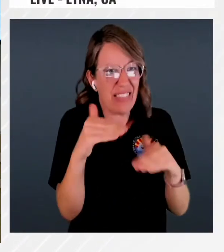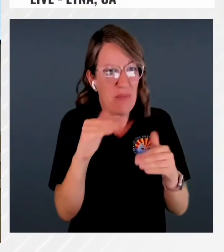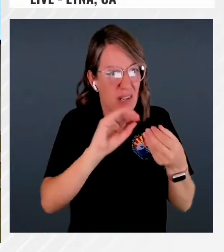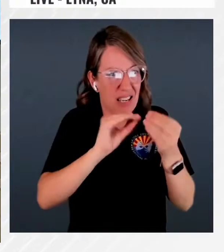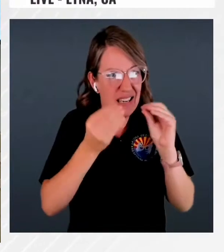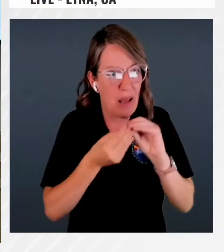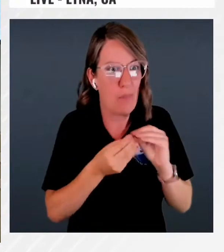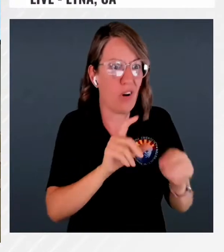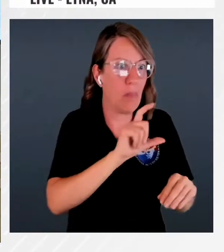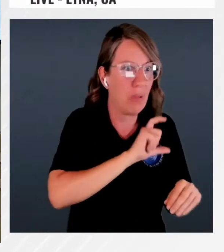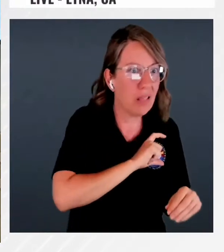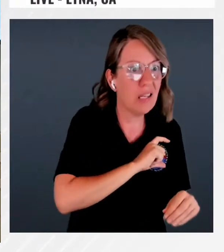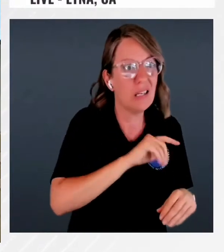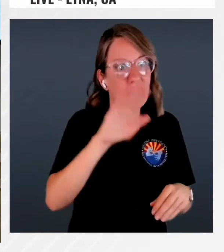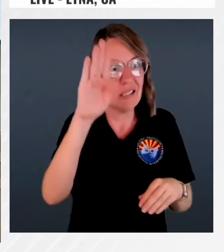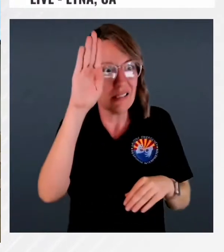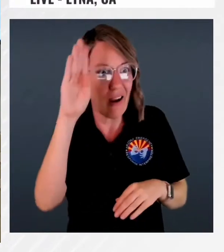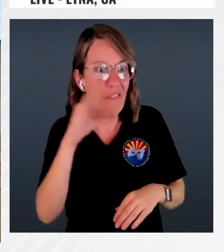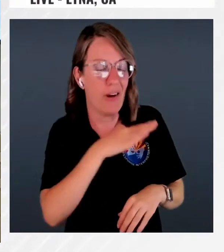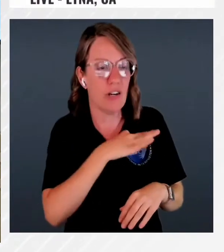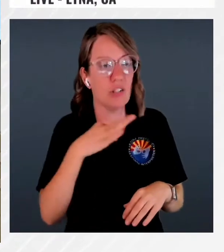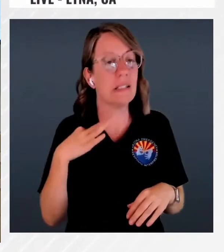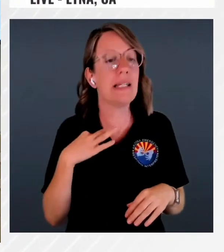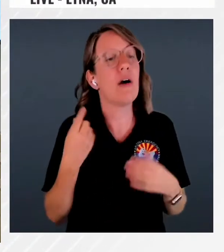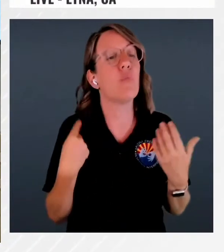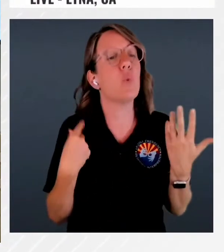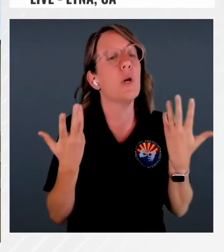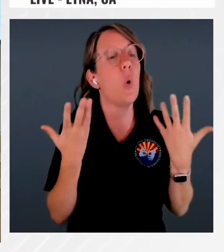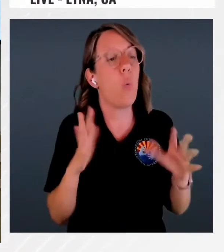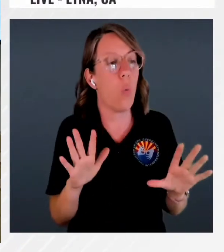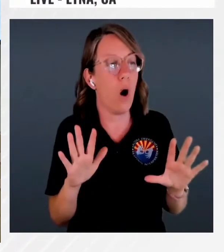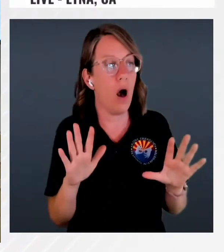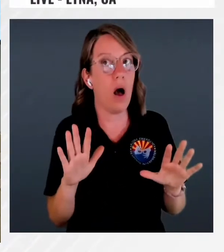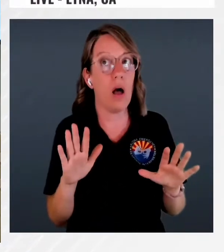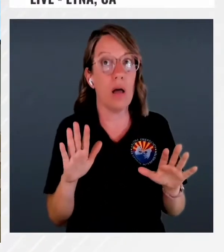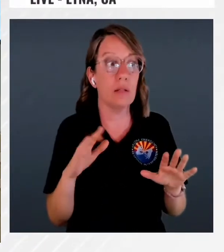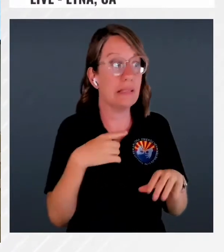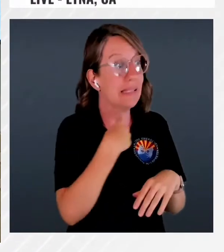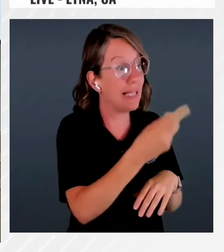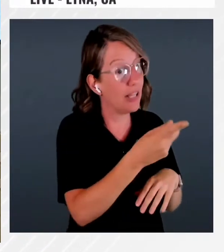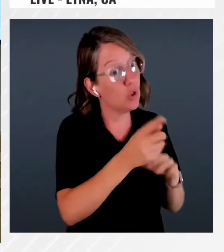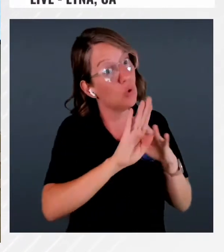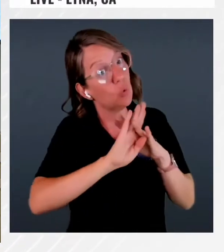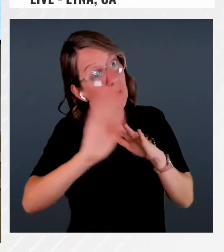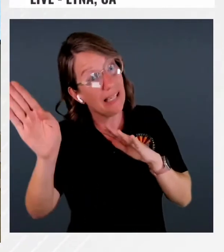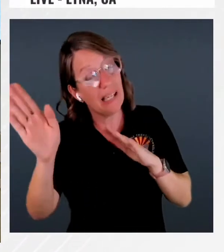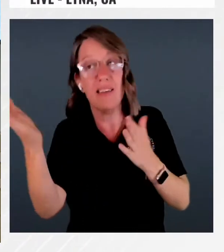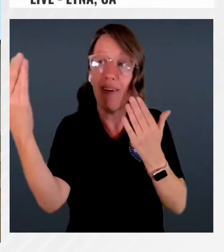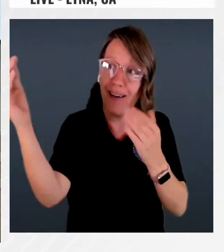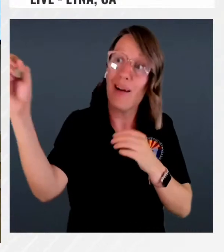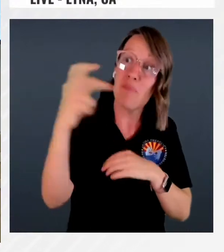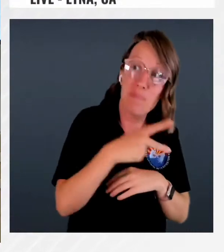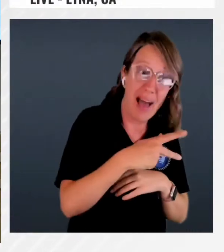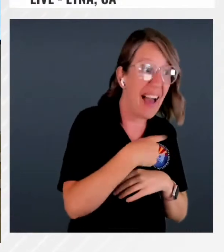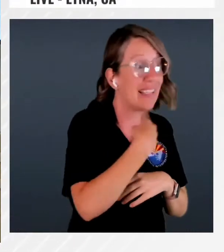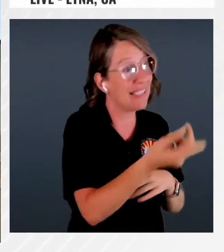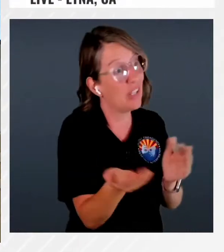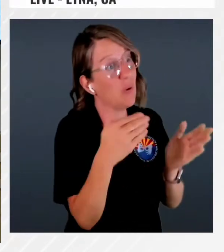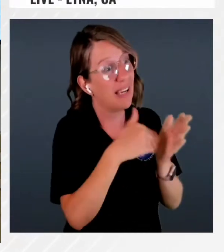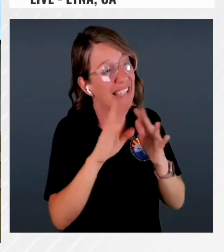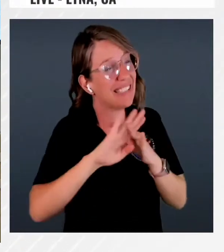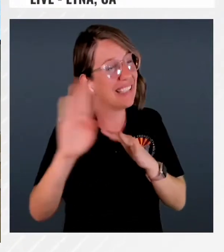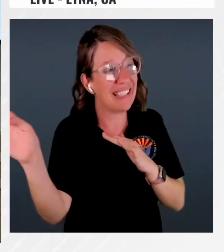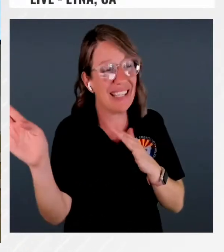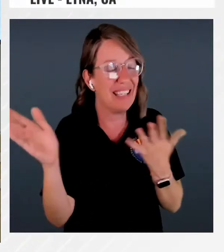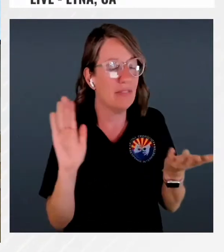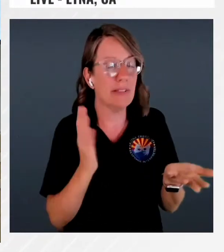see a time where people might be in a dangerous place. So just understand that we spend a lot